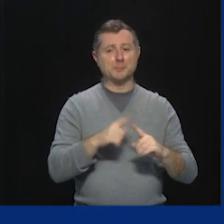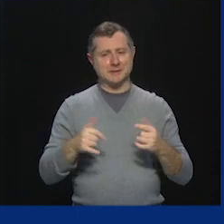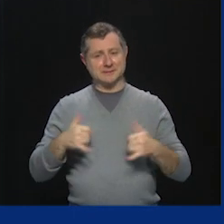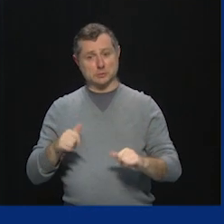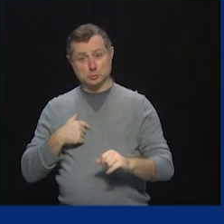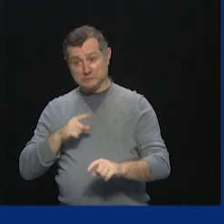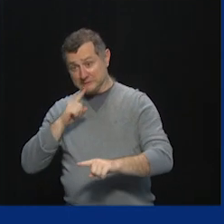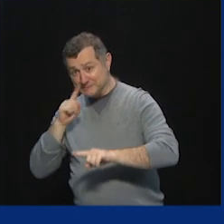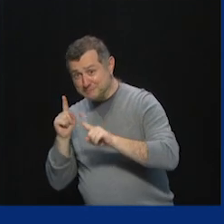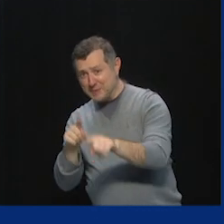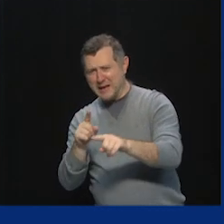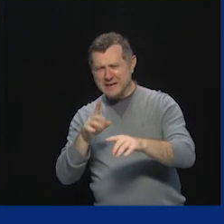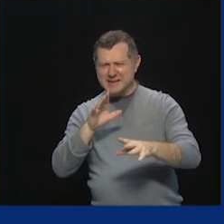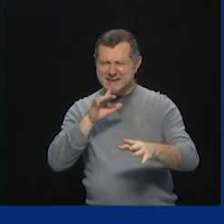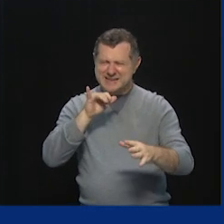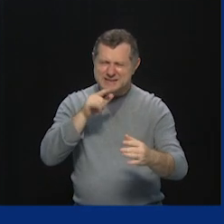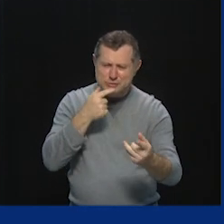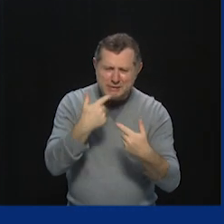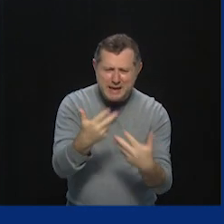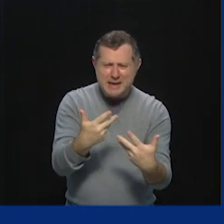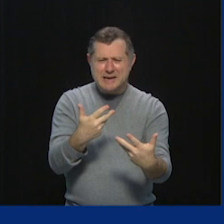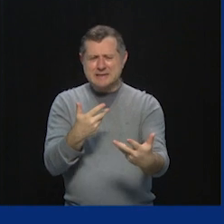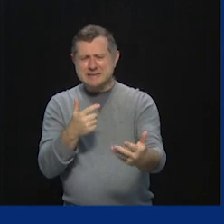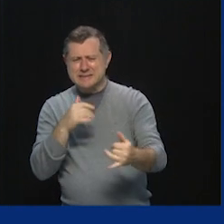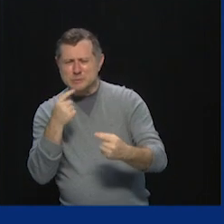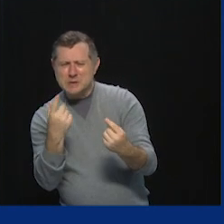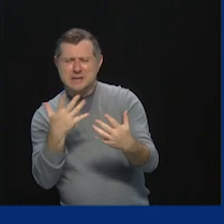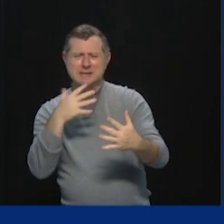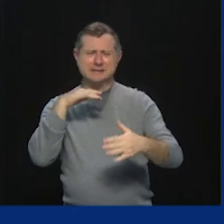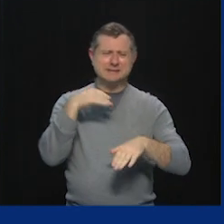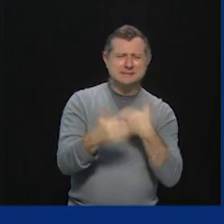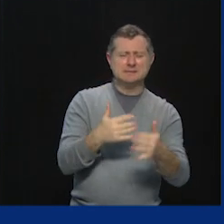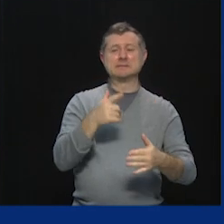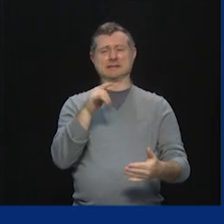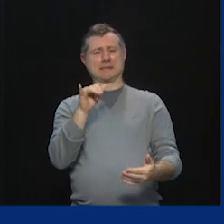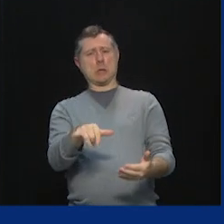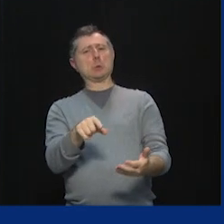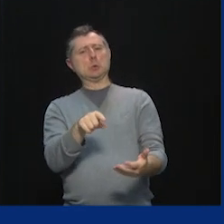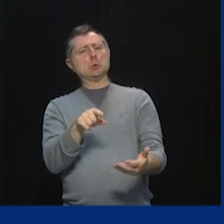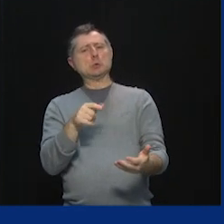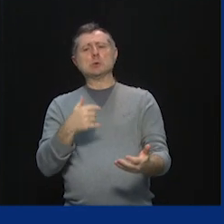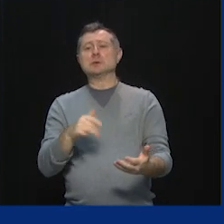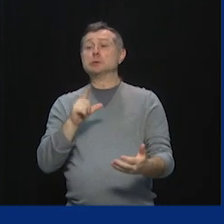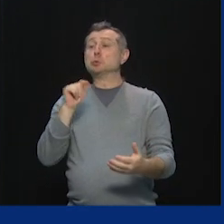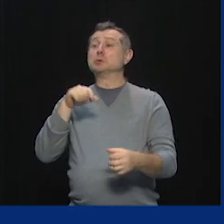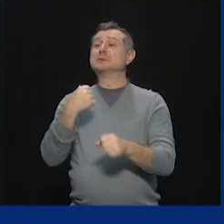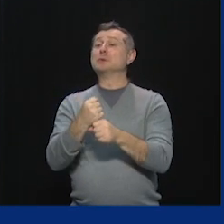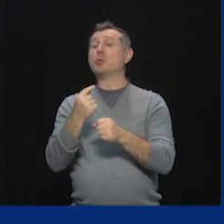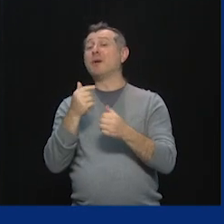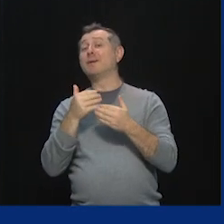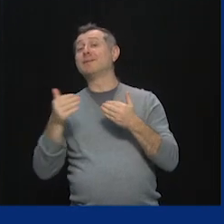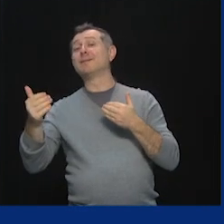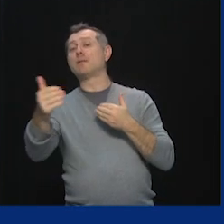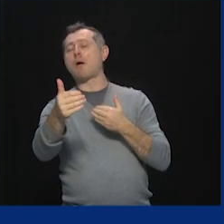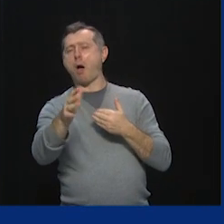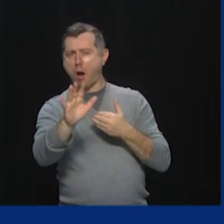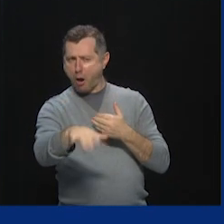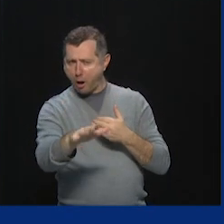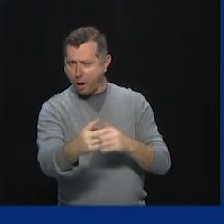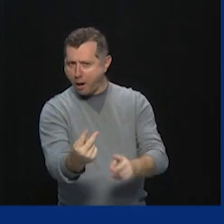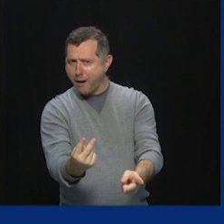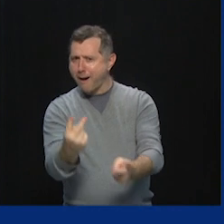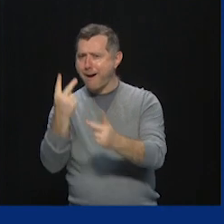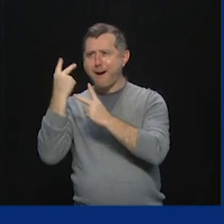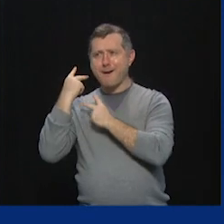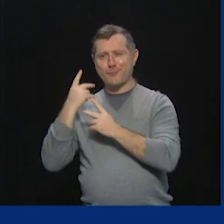how we react and how we go forth is how we'll be judged 20 years from now, just as we're looking back at this milestone after